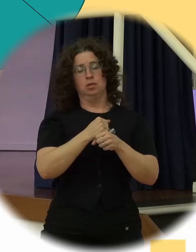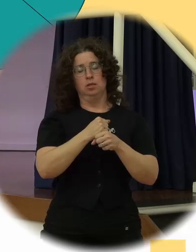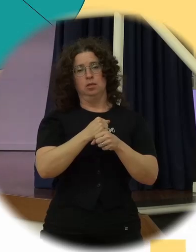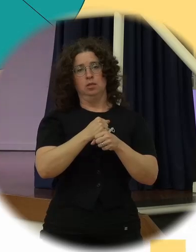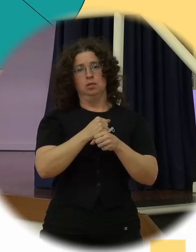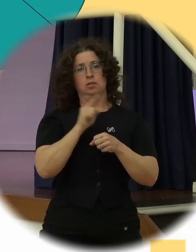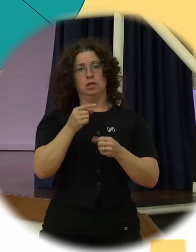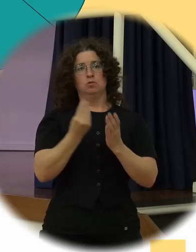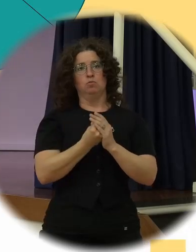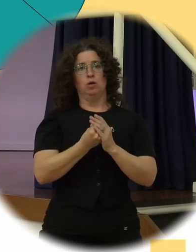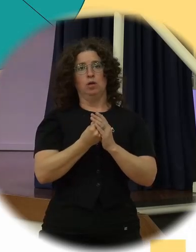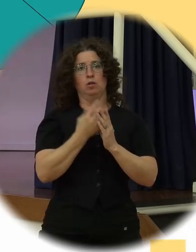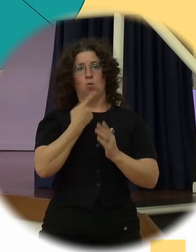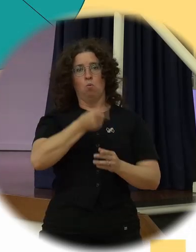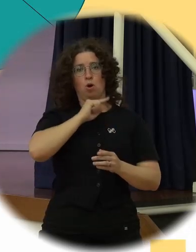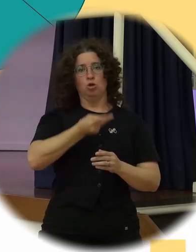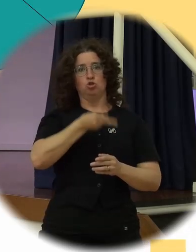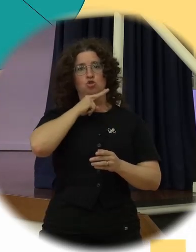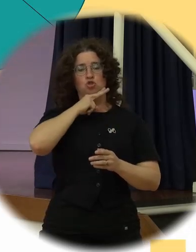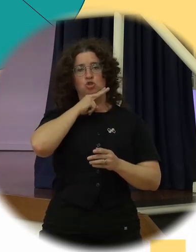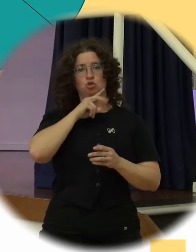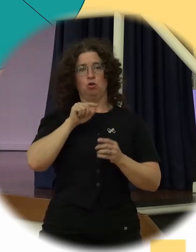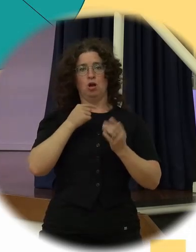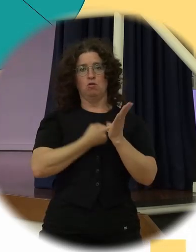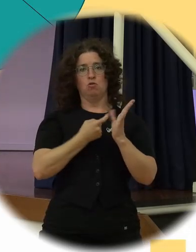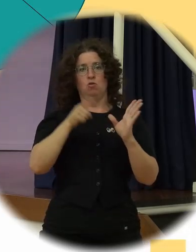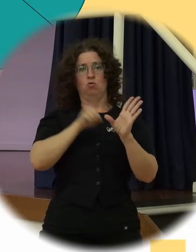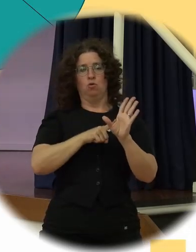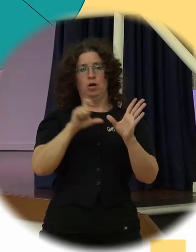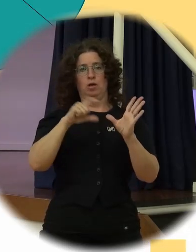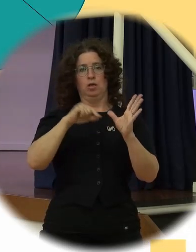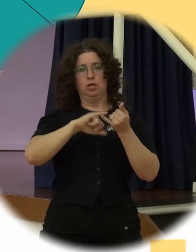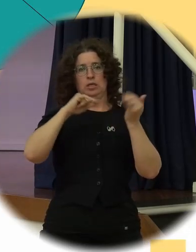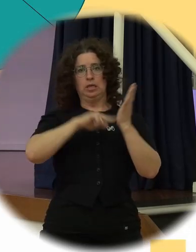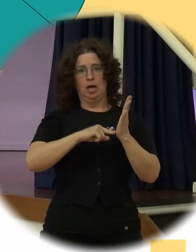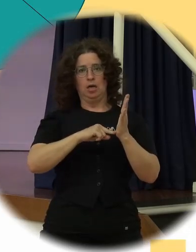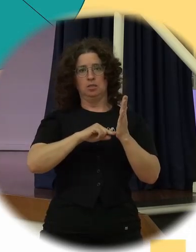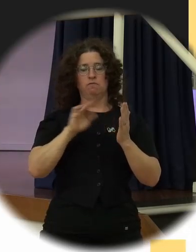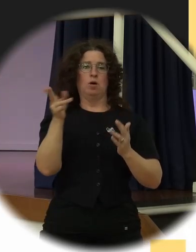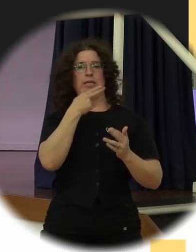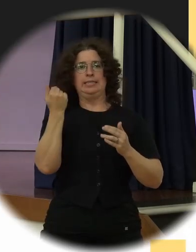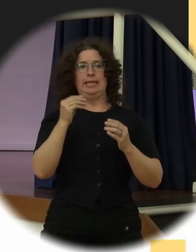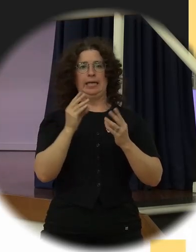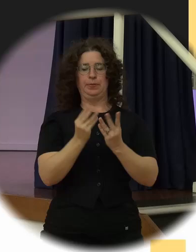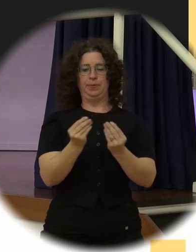200 raycasts on each car to be able to get the type of resolution that worked nicely.